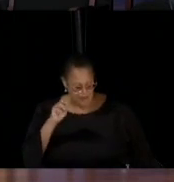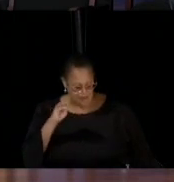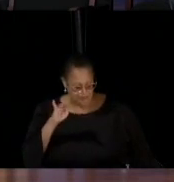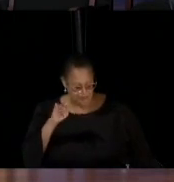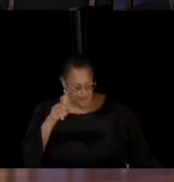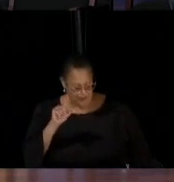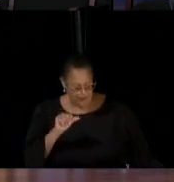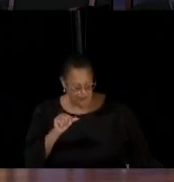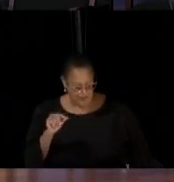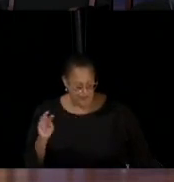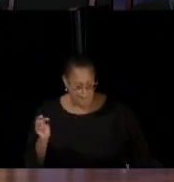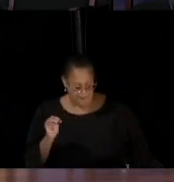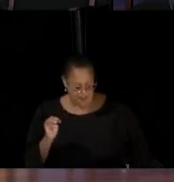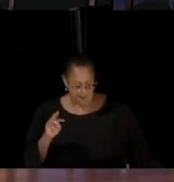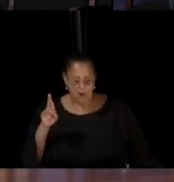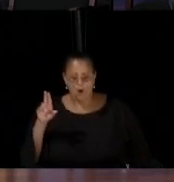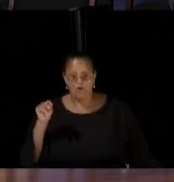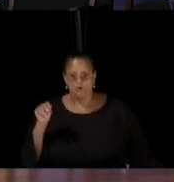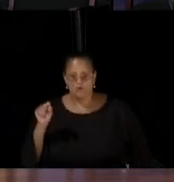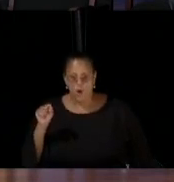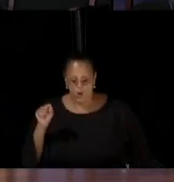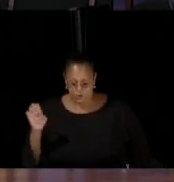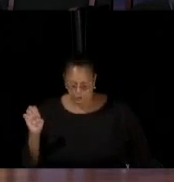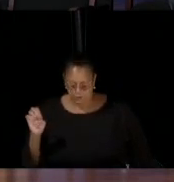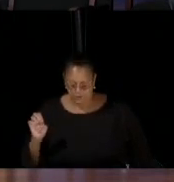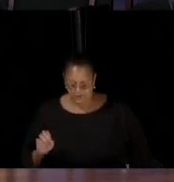Amelia Mabel Rose.